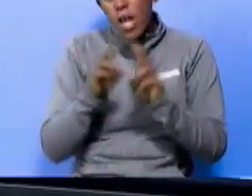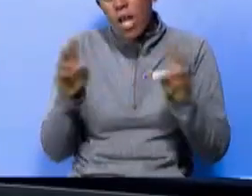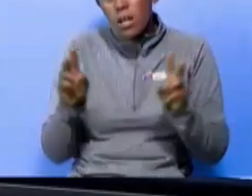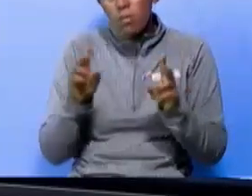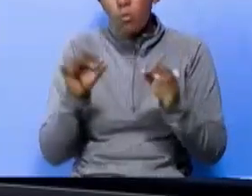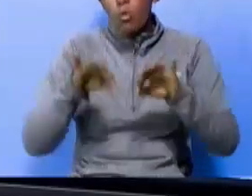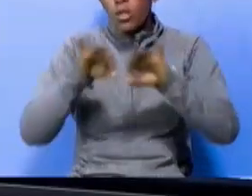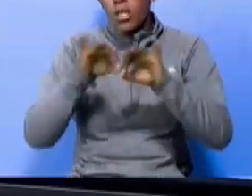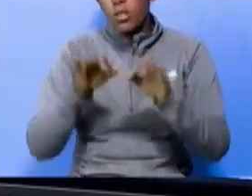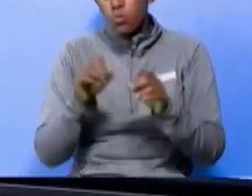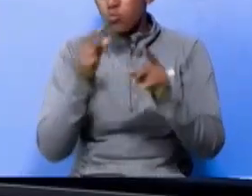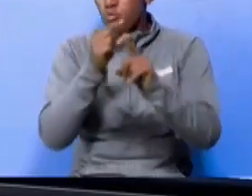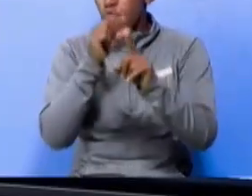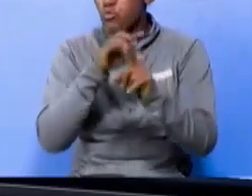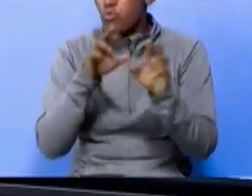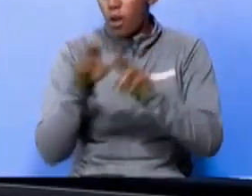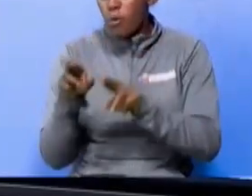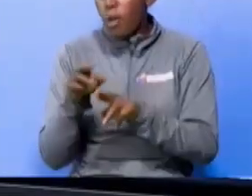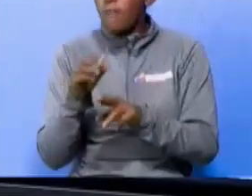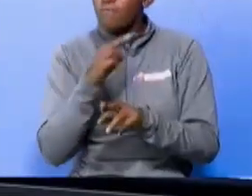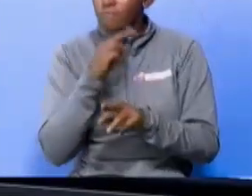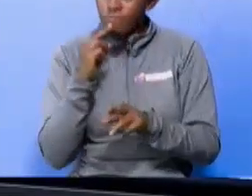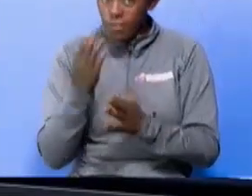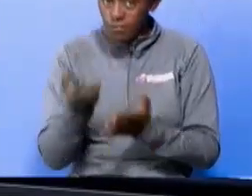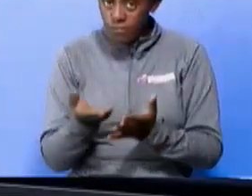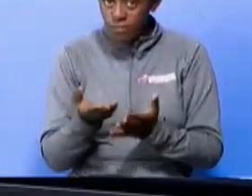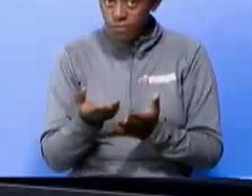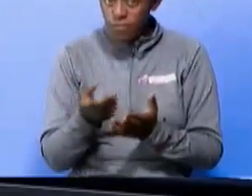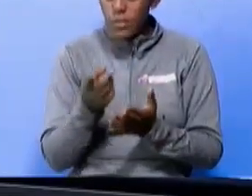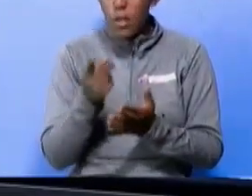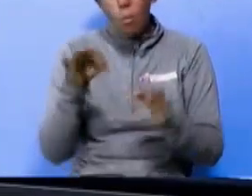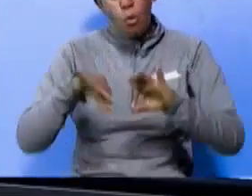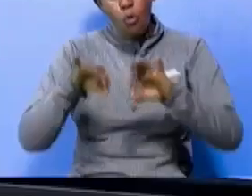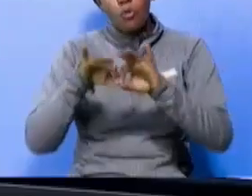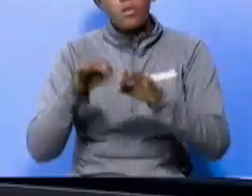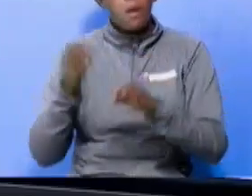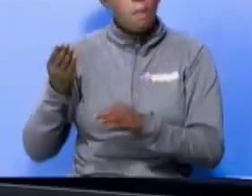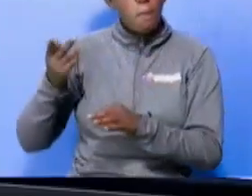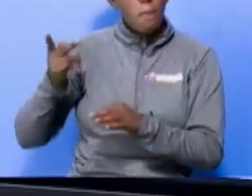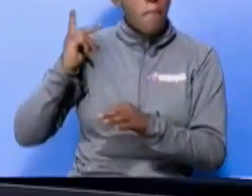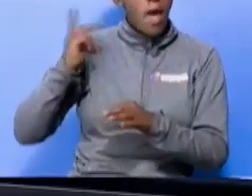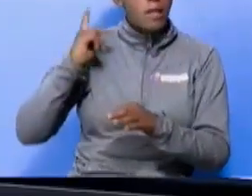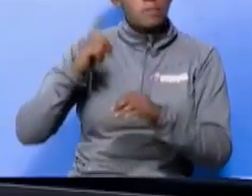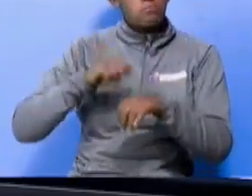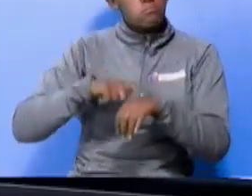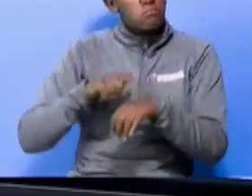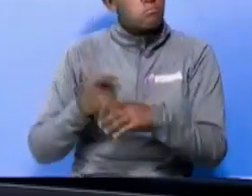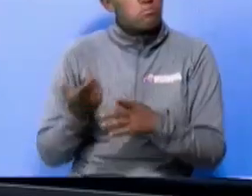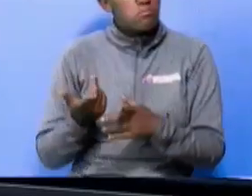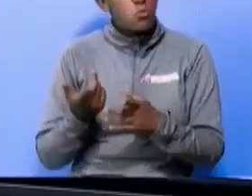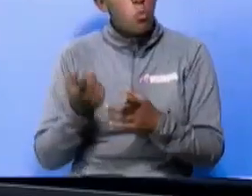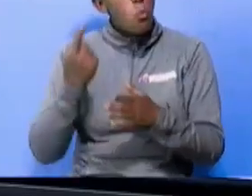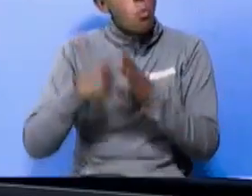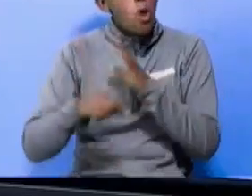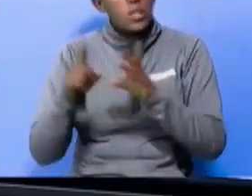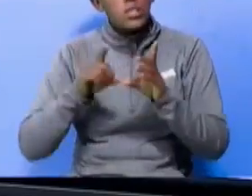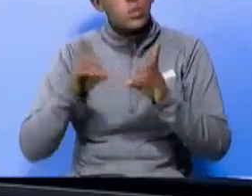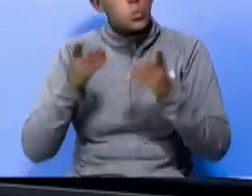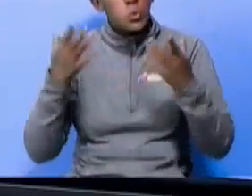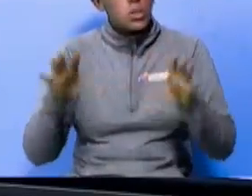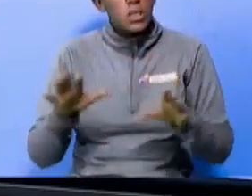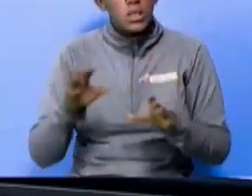verb, which is important to talk about the past action, what you did in your